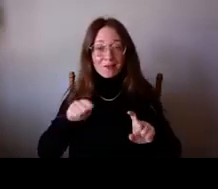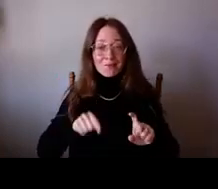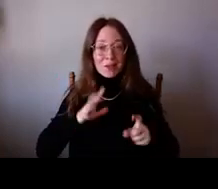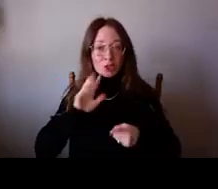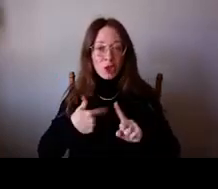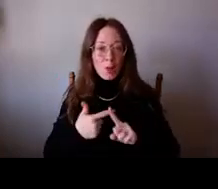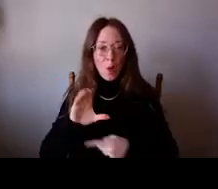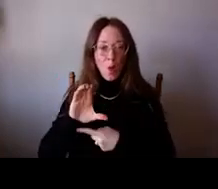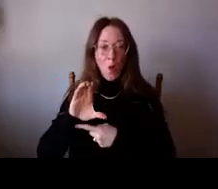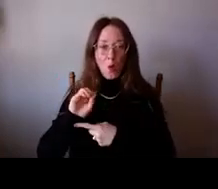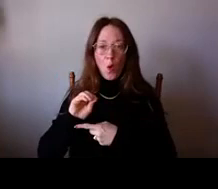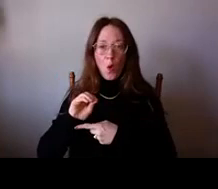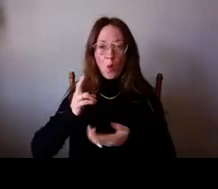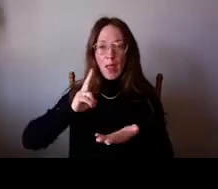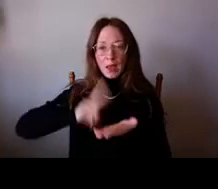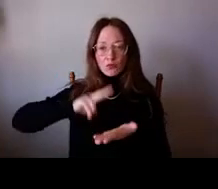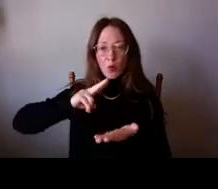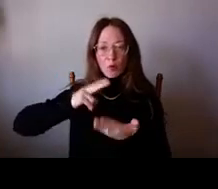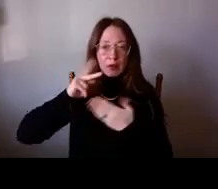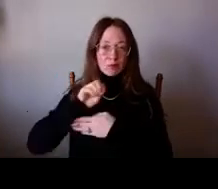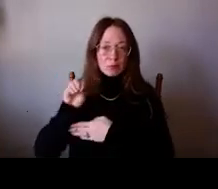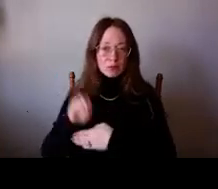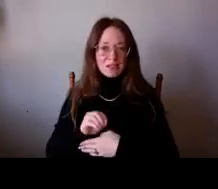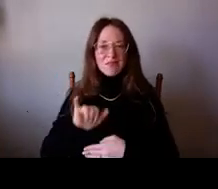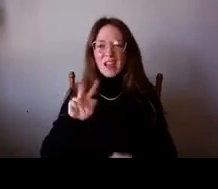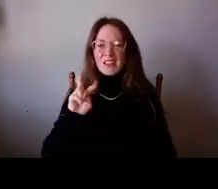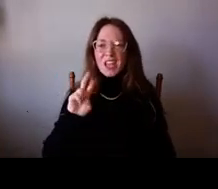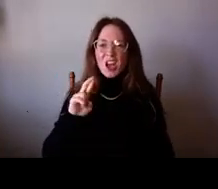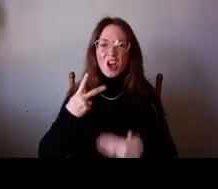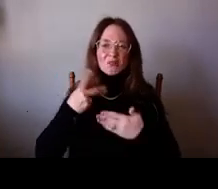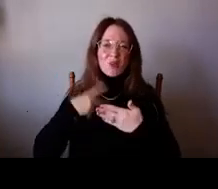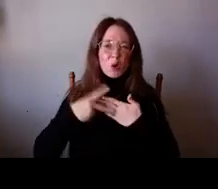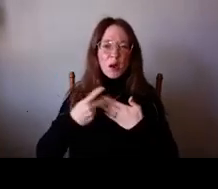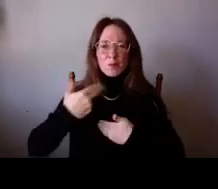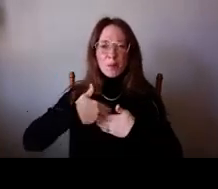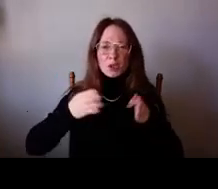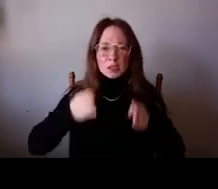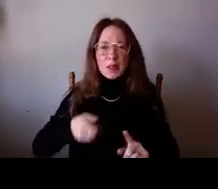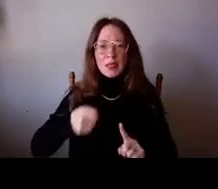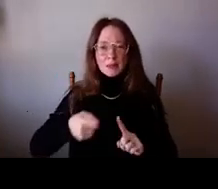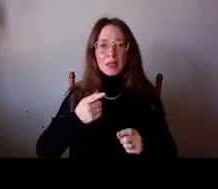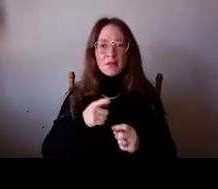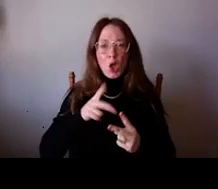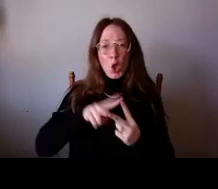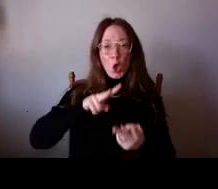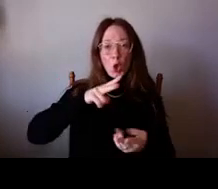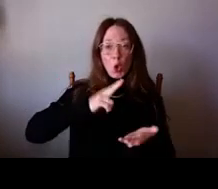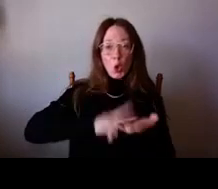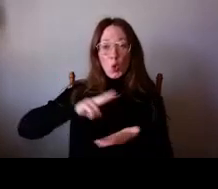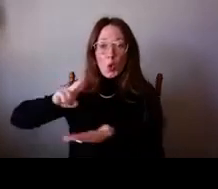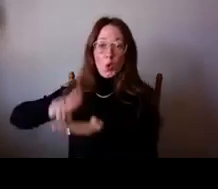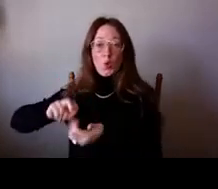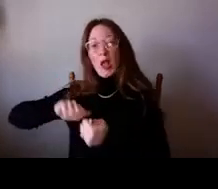co-enrollment percentage. These are VR program participants who are co-enrolled in at least one of the other